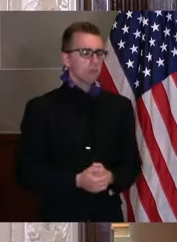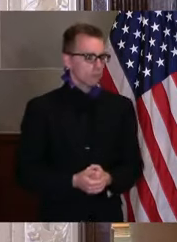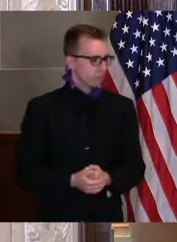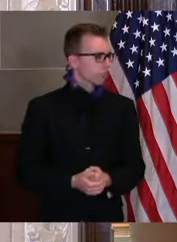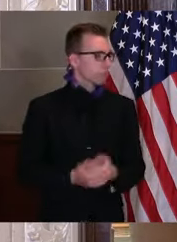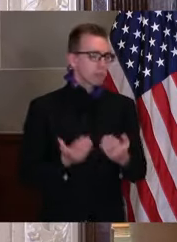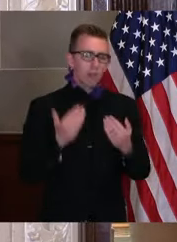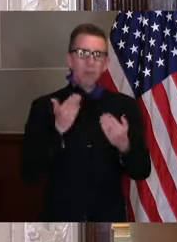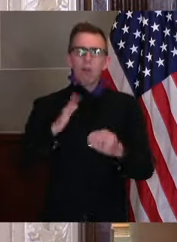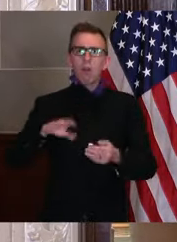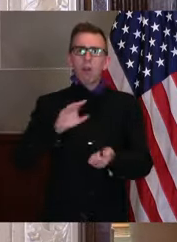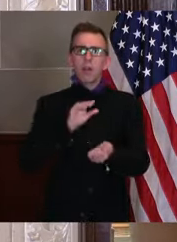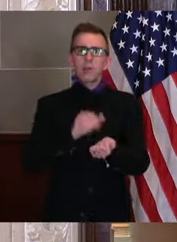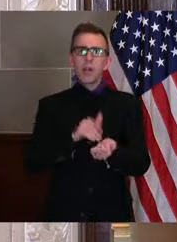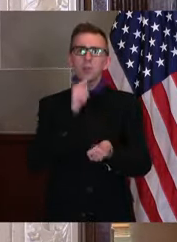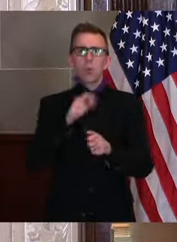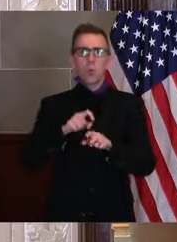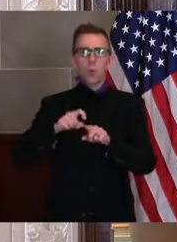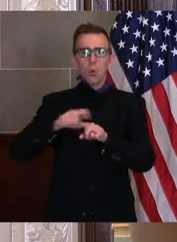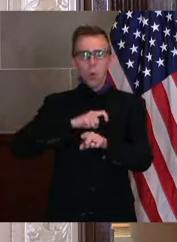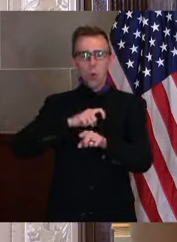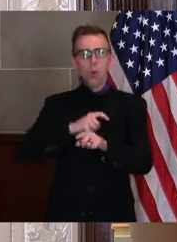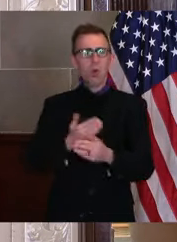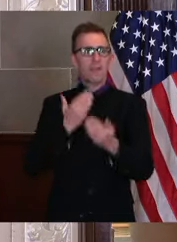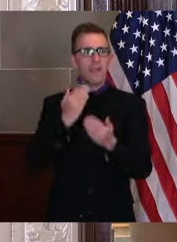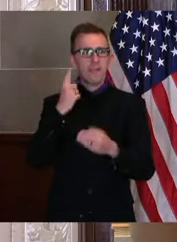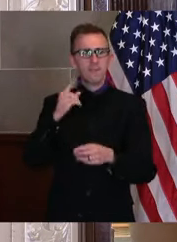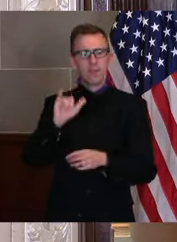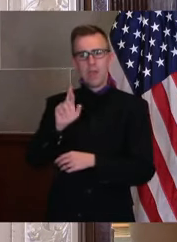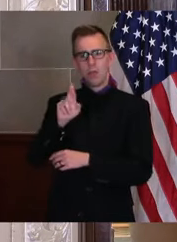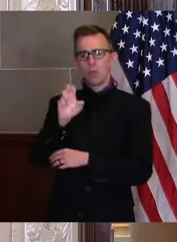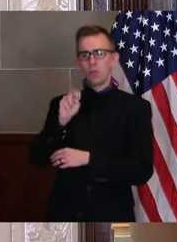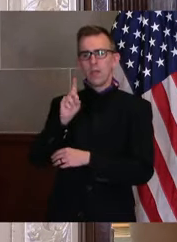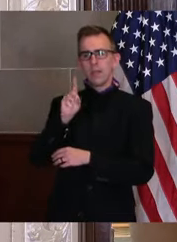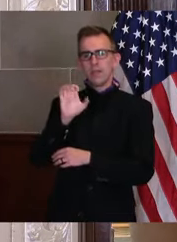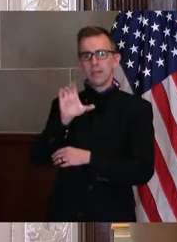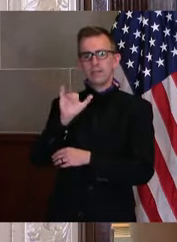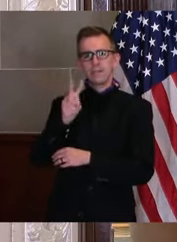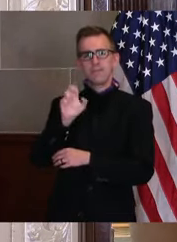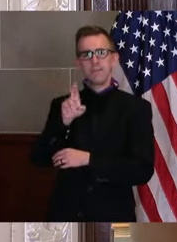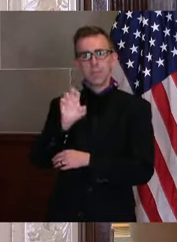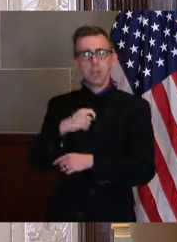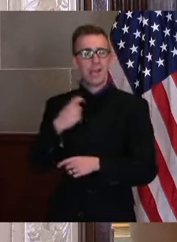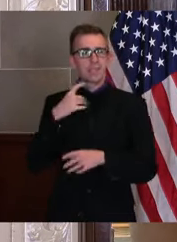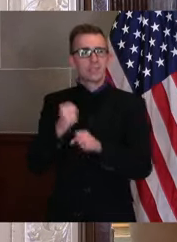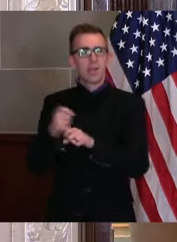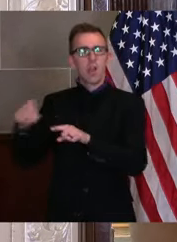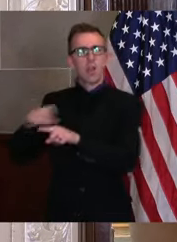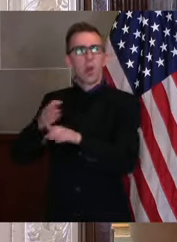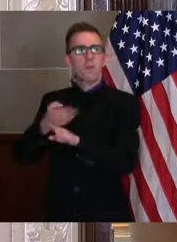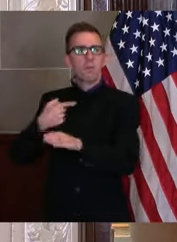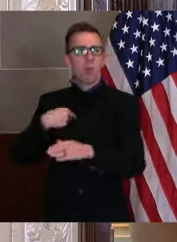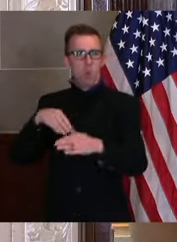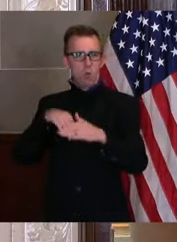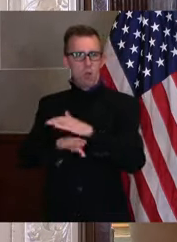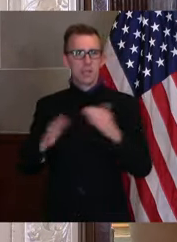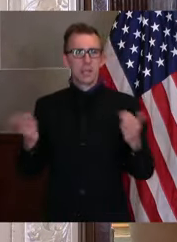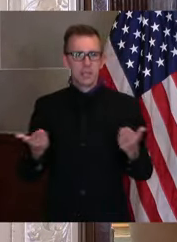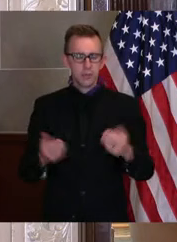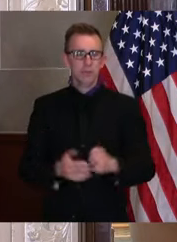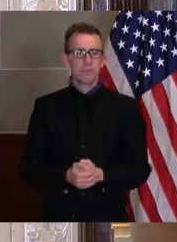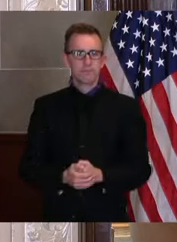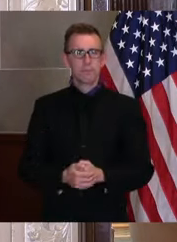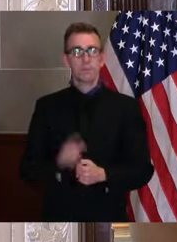those physicians who called me, thanking me for the remdesivir, I just got one 5 minutes ago before I walked in here.